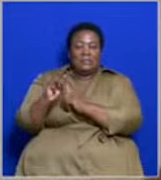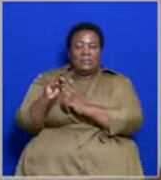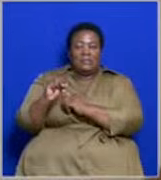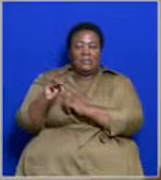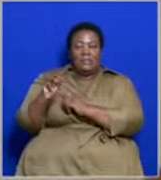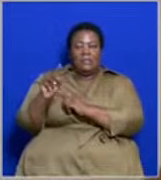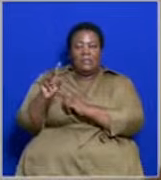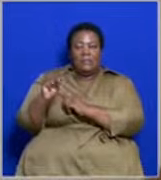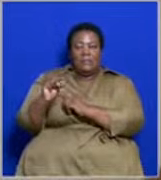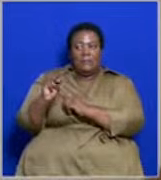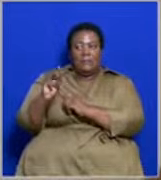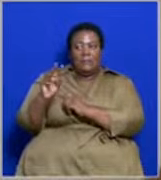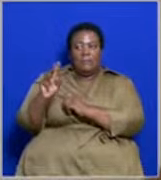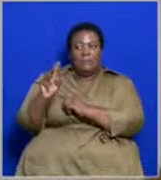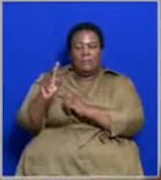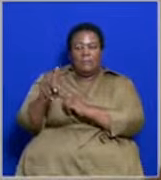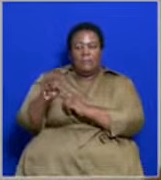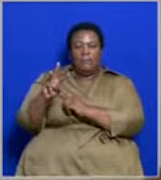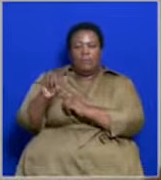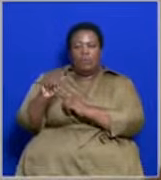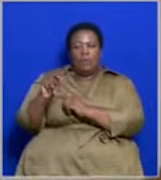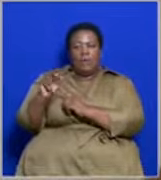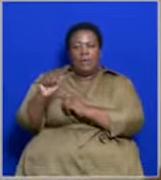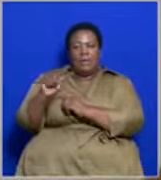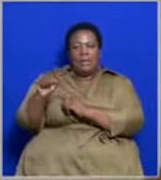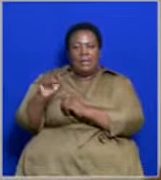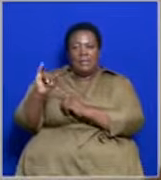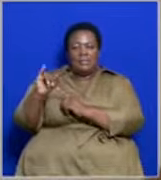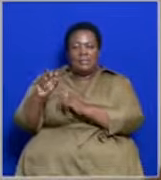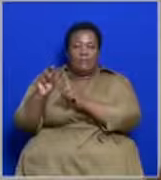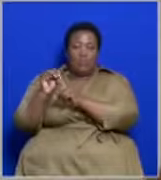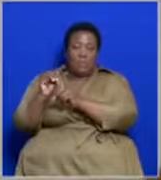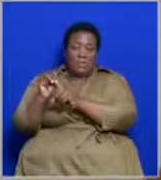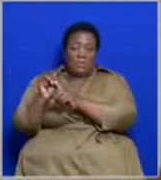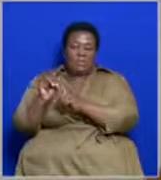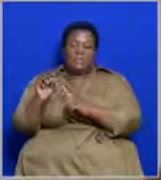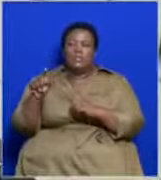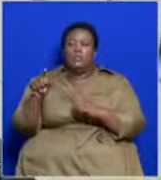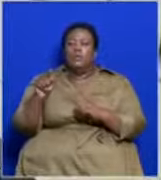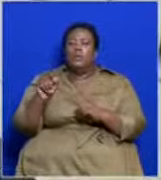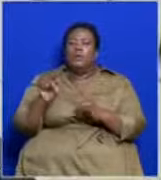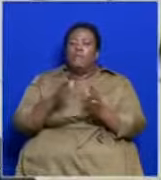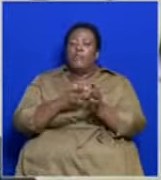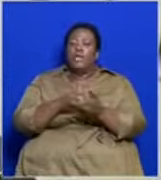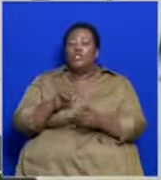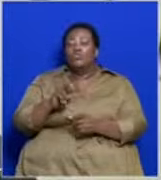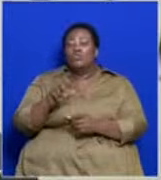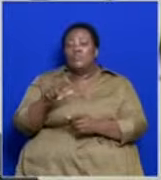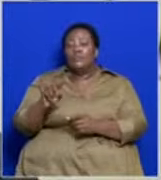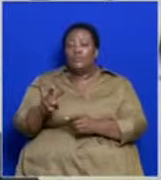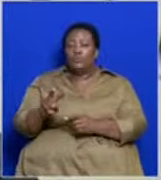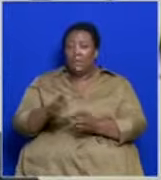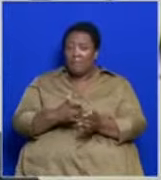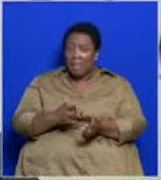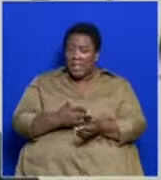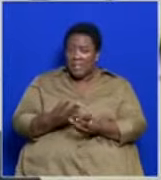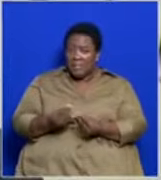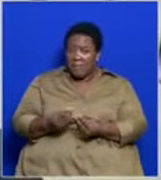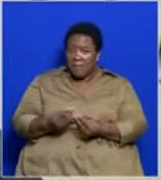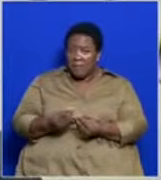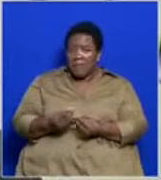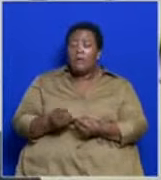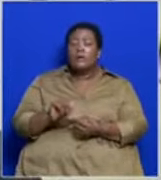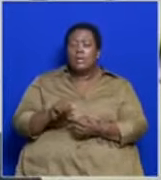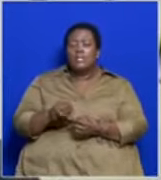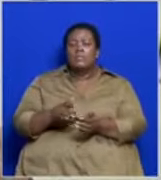Are you there? Not yet. 272. It's a page. Page 272, top